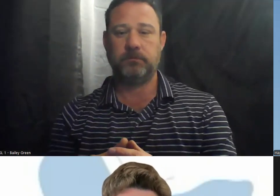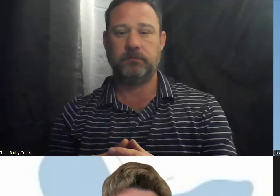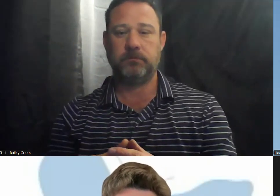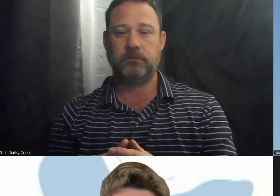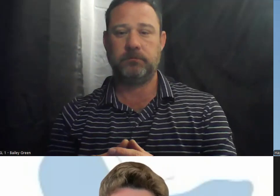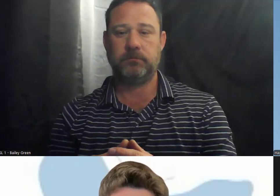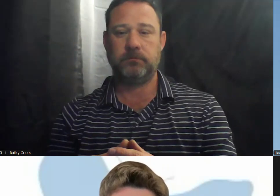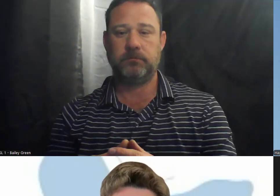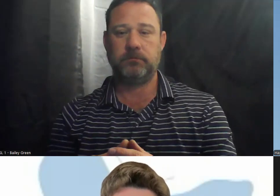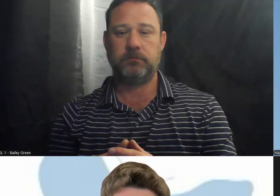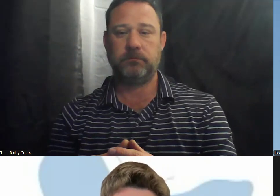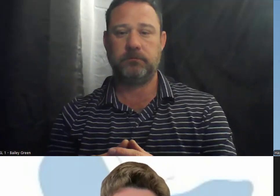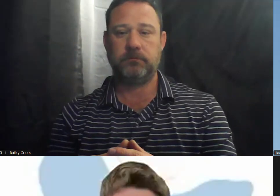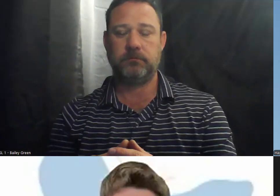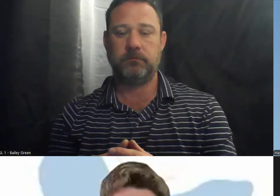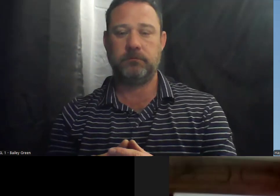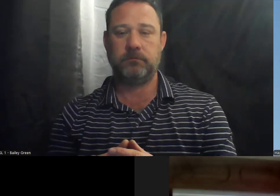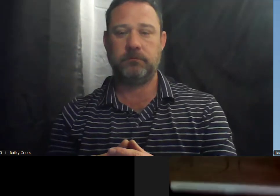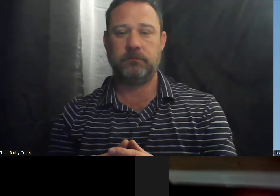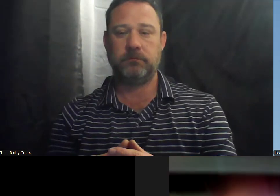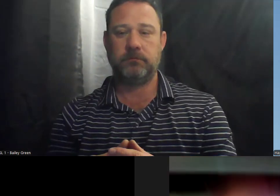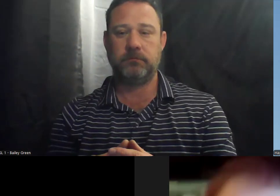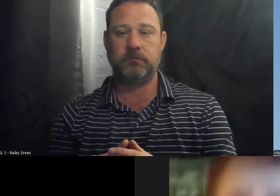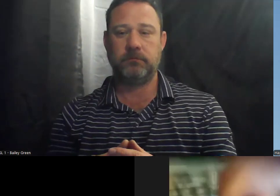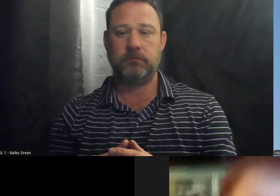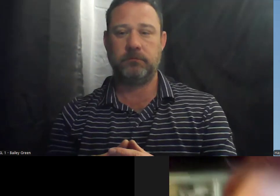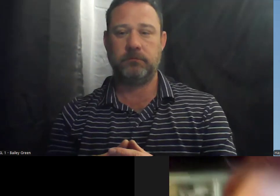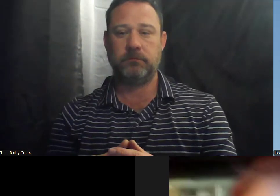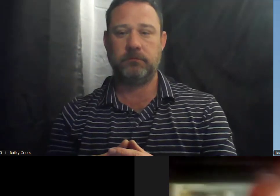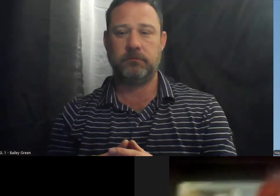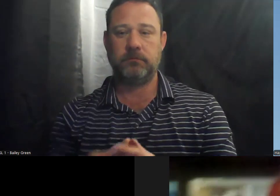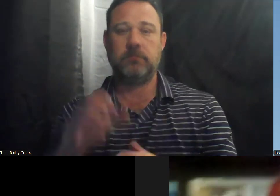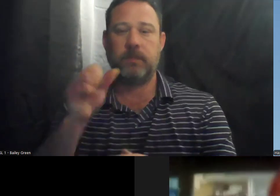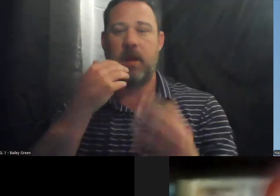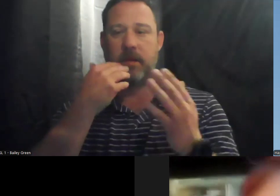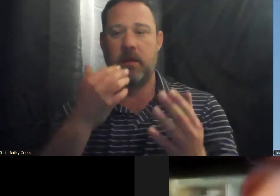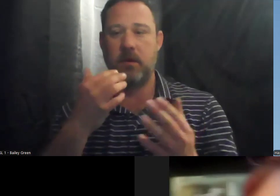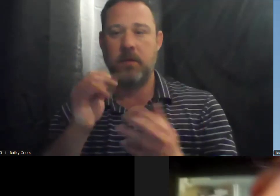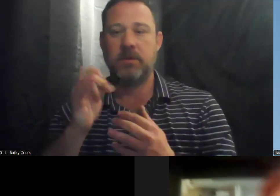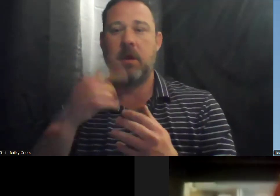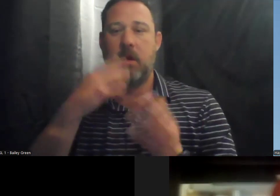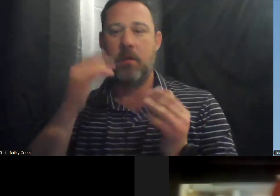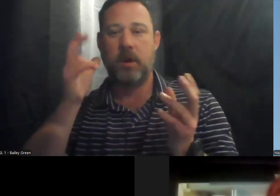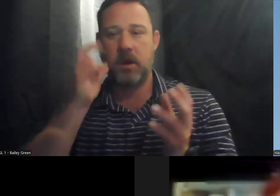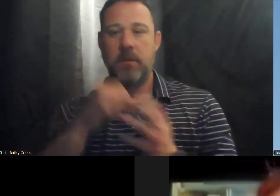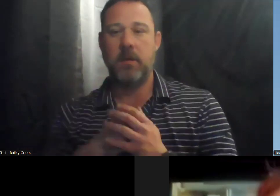Yeah, thank you, Sherry. It's Michelle Rousey. I hope you can hear me.